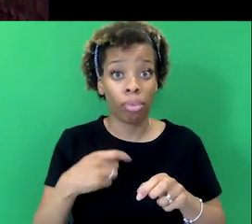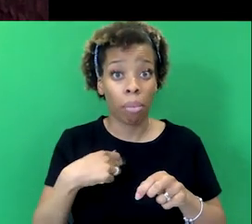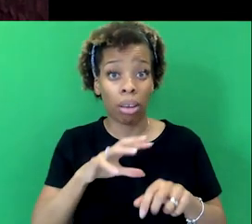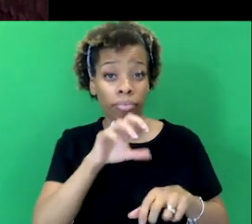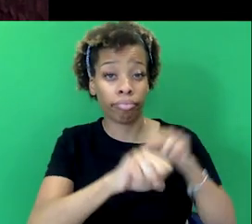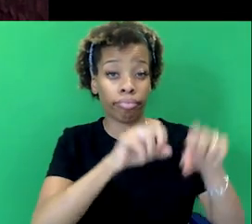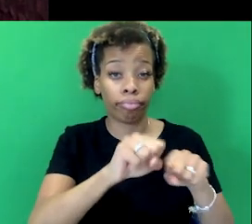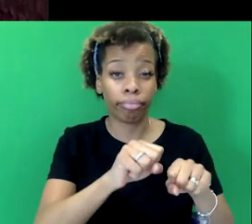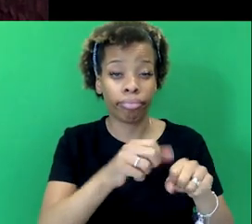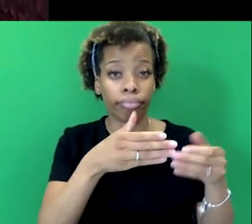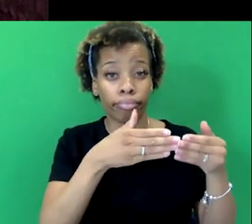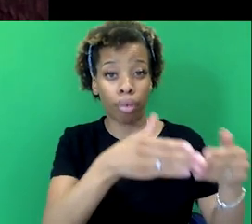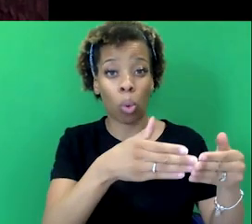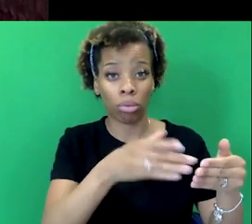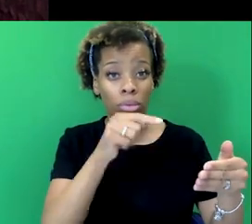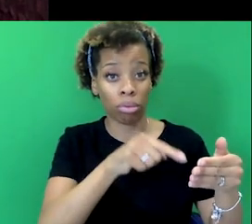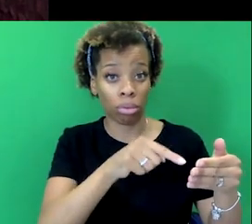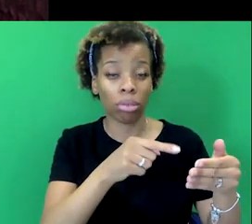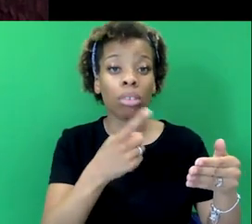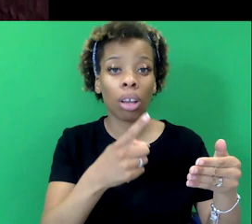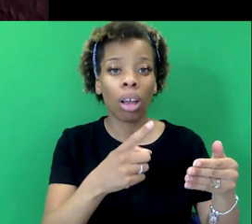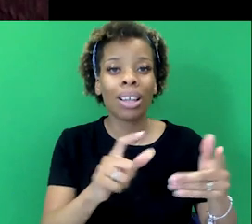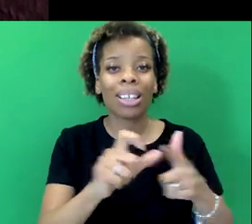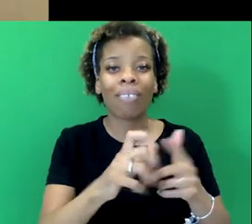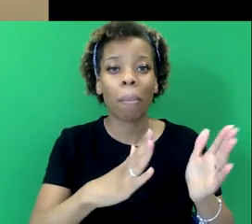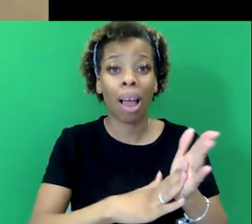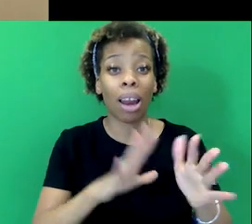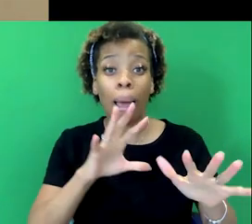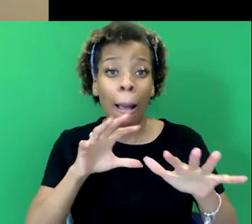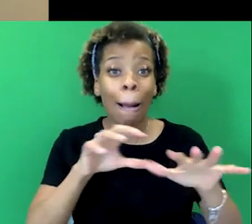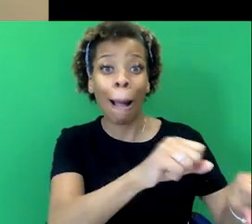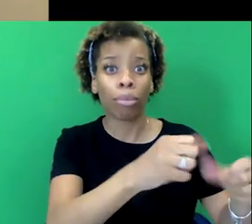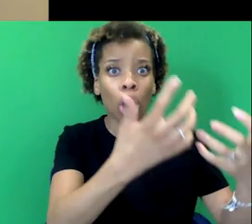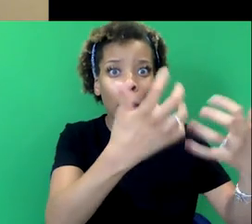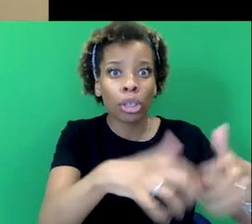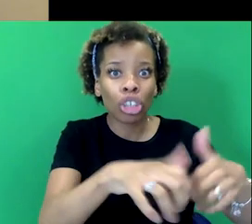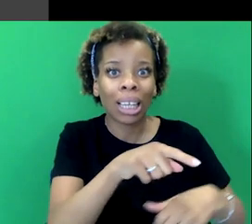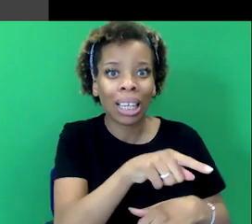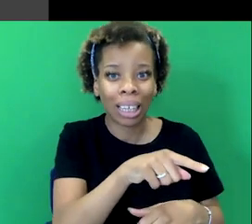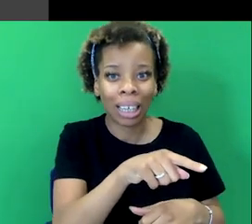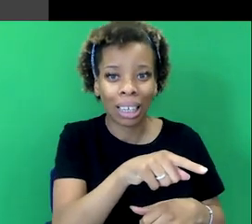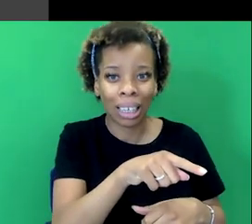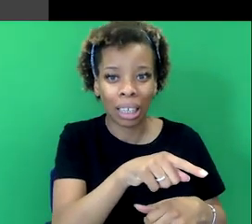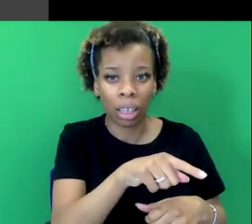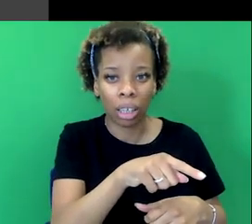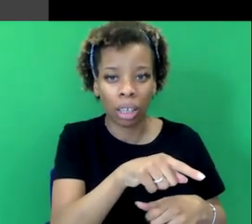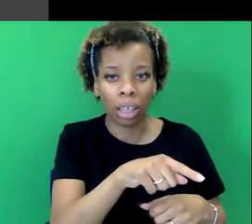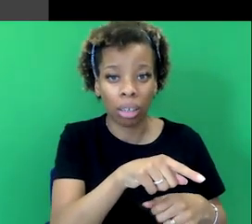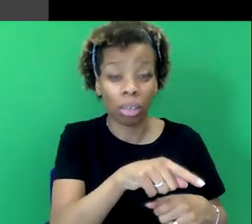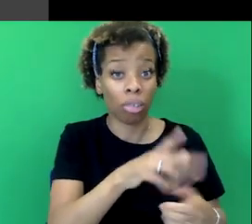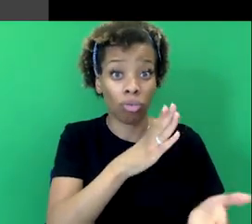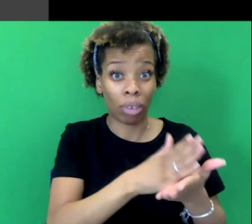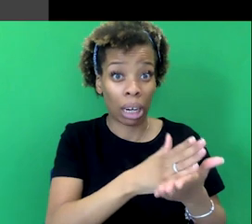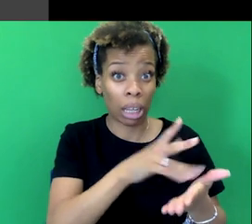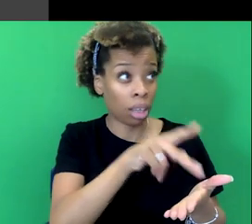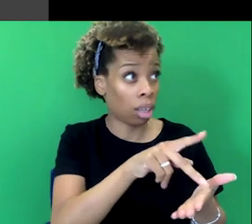David Baum, and they captured the Enigma machine. Mm. And turned the course of the